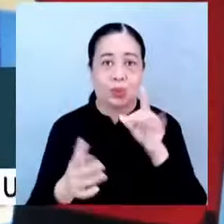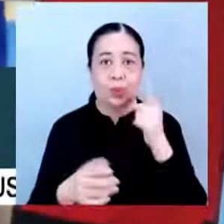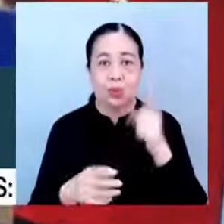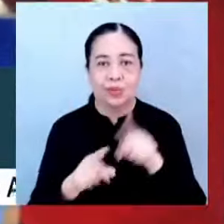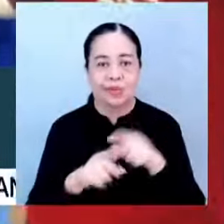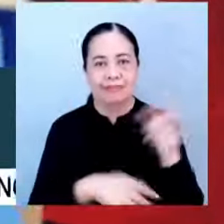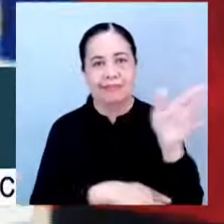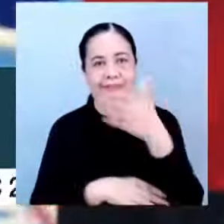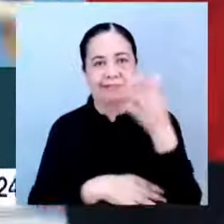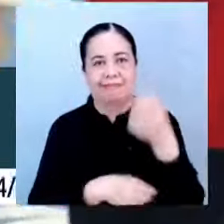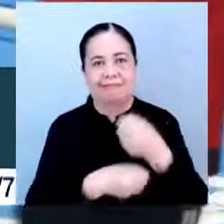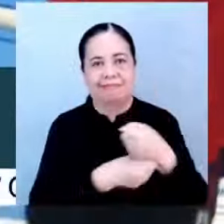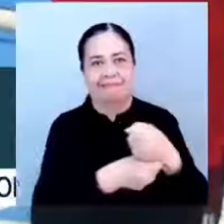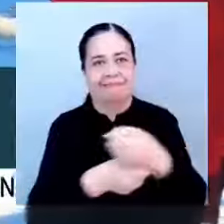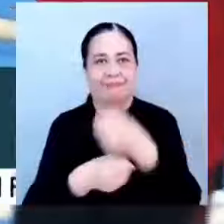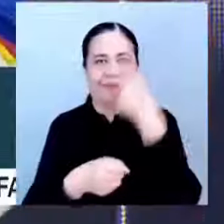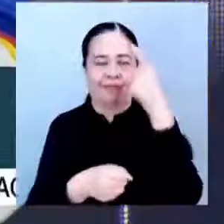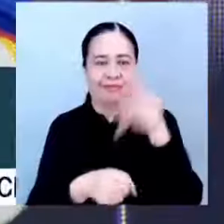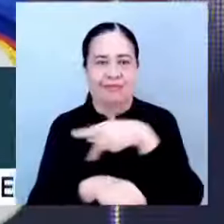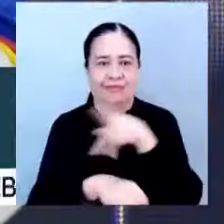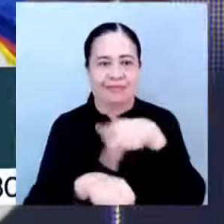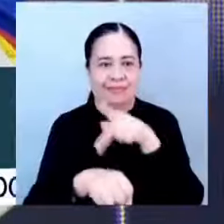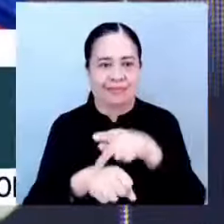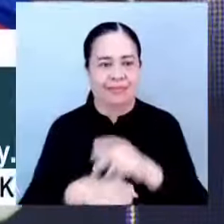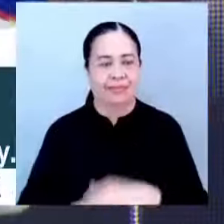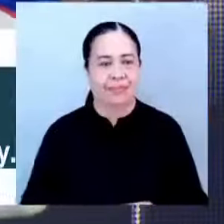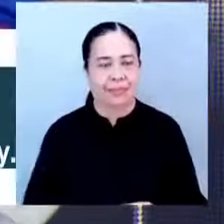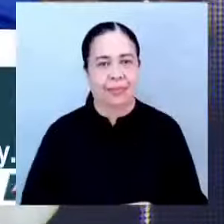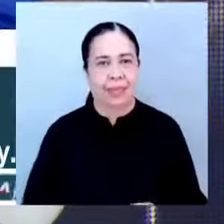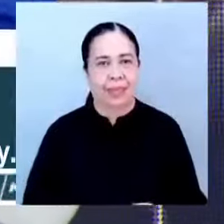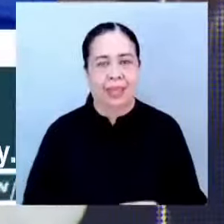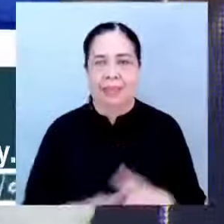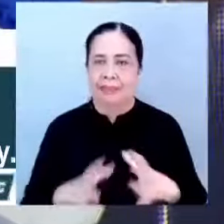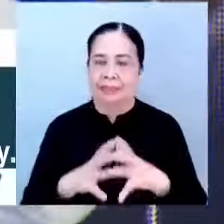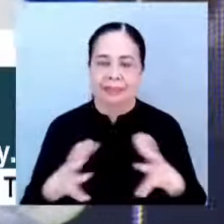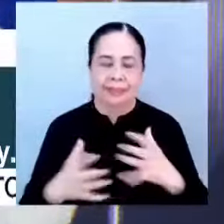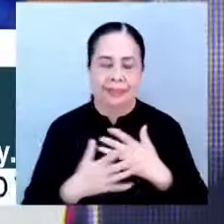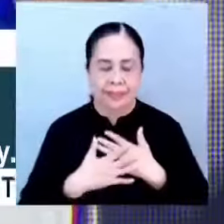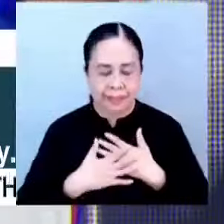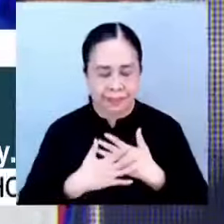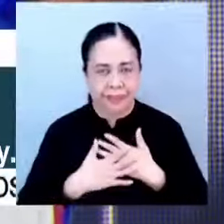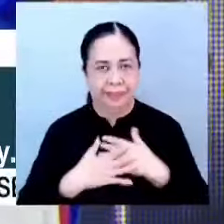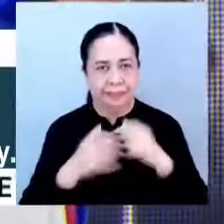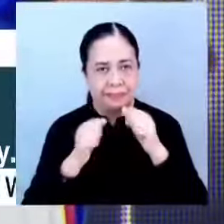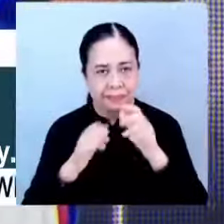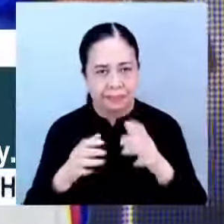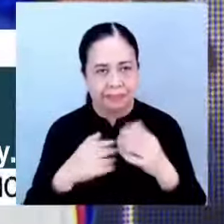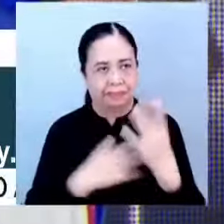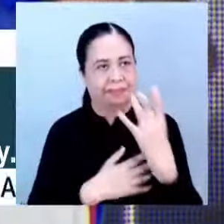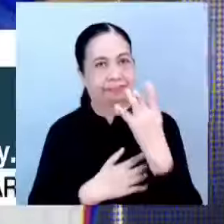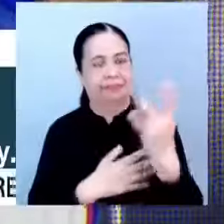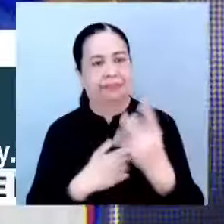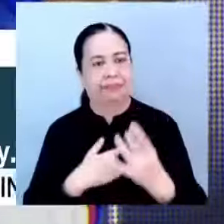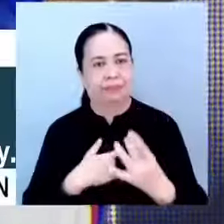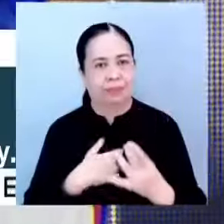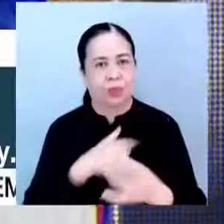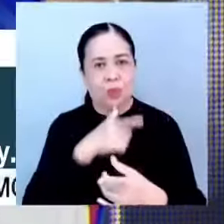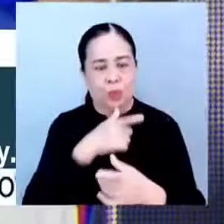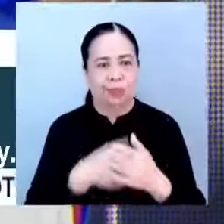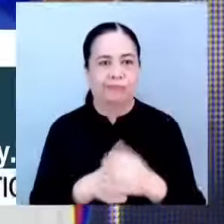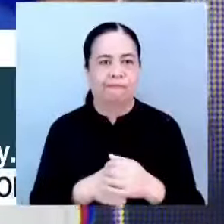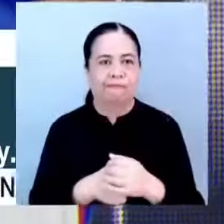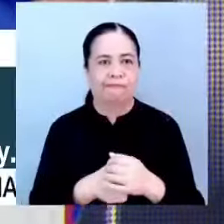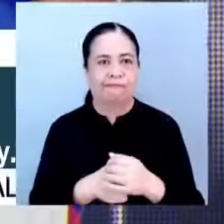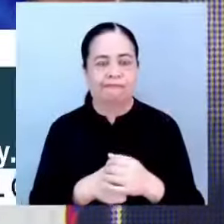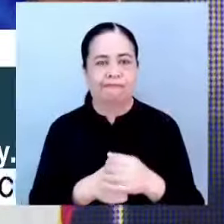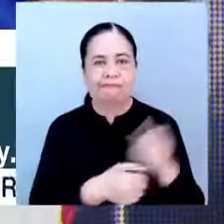flag bearer for the Philippines. Sobrang blessed, honored po na isa ako sa napiling maging flag bearer